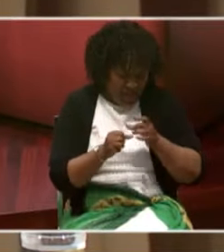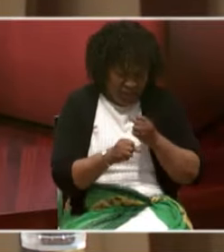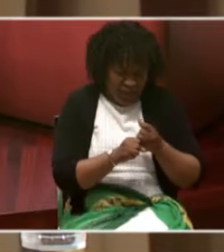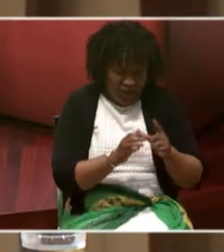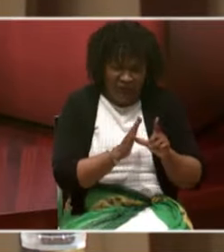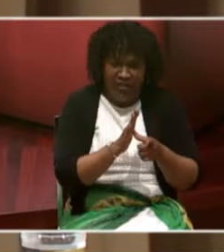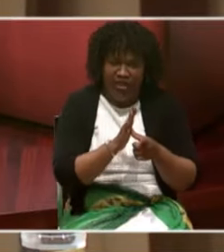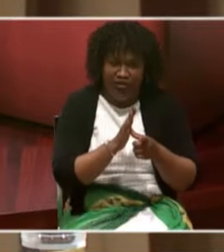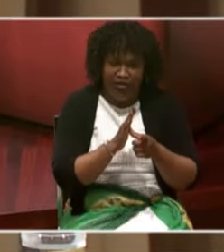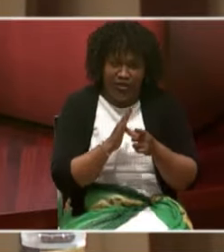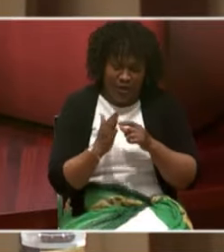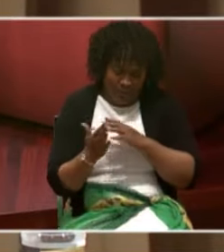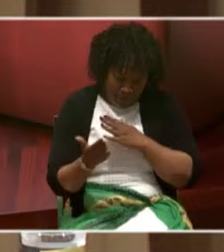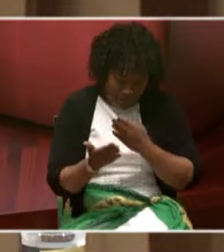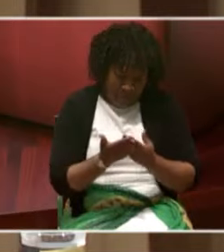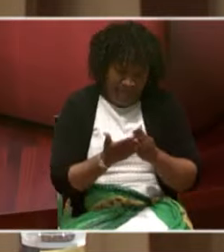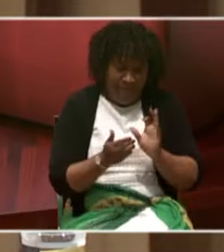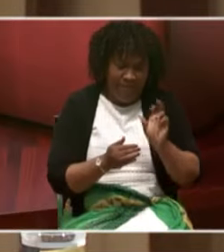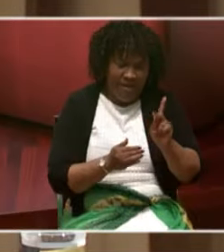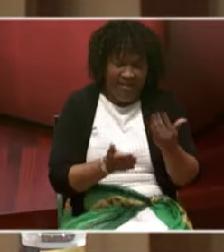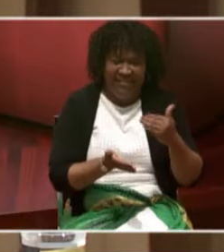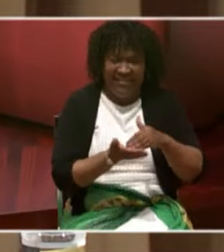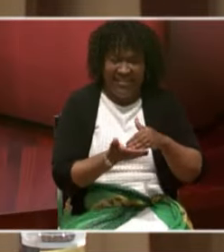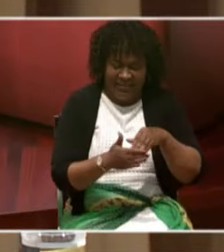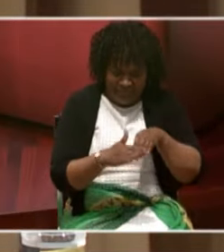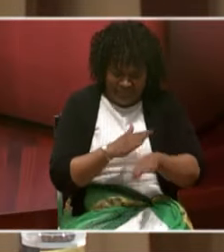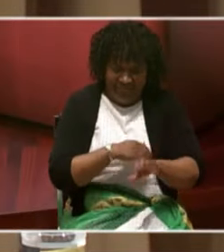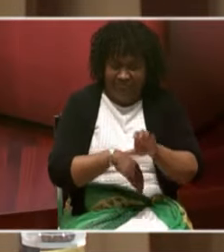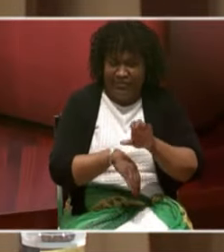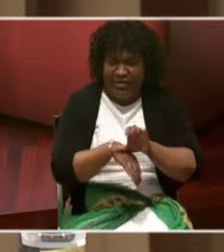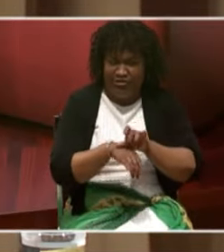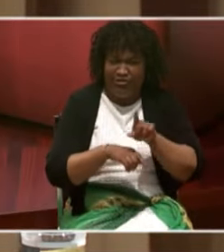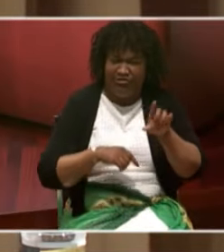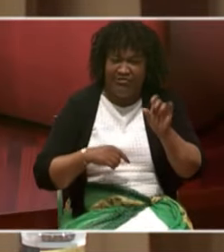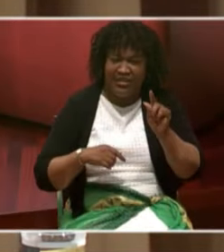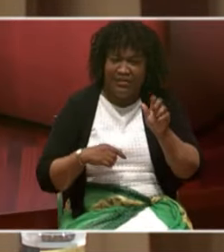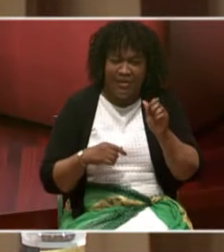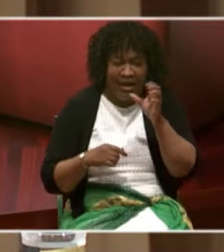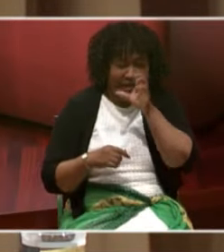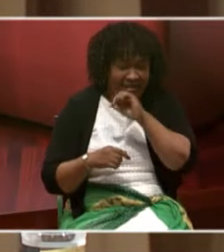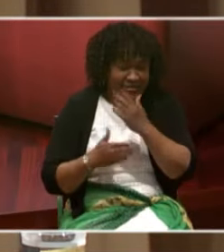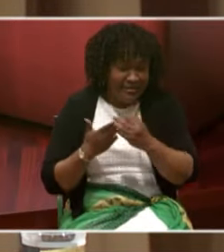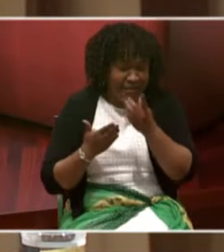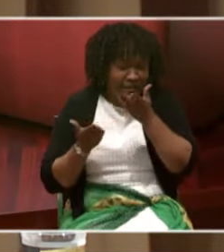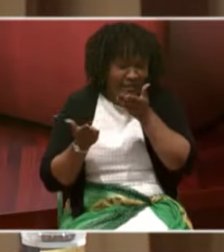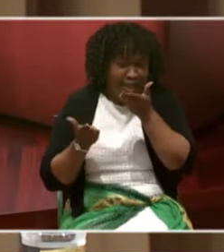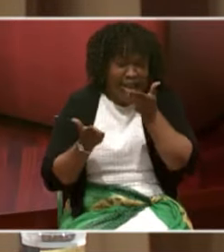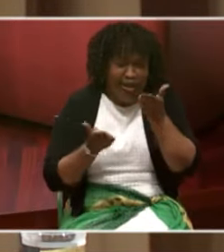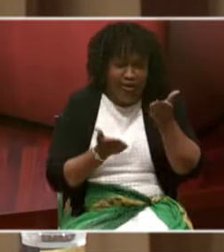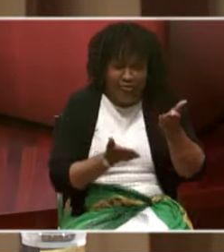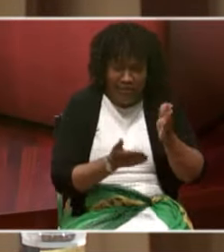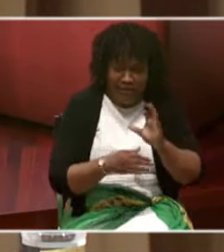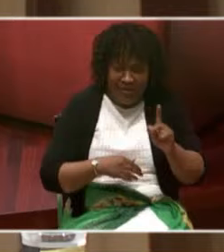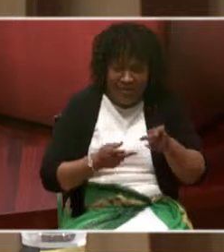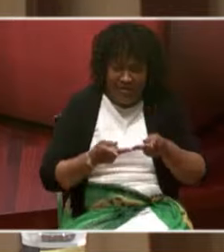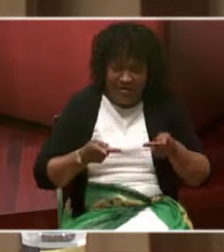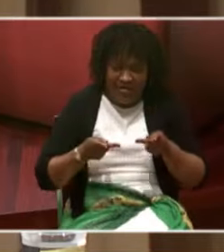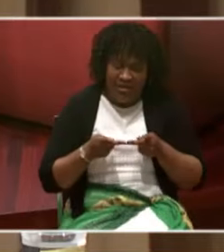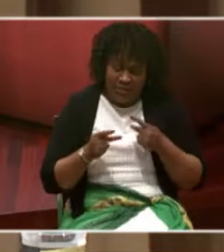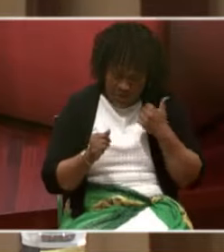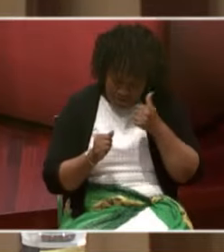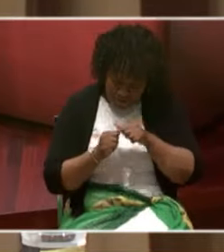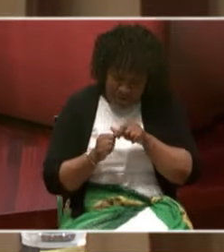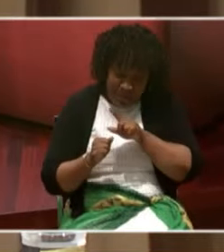what happened. I testified in this court during the Freedom Rising 61. He ordered